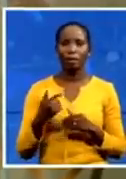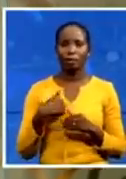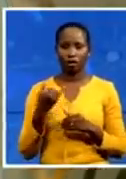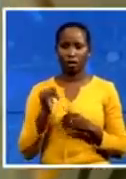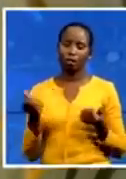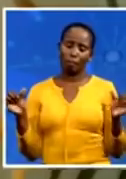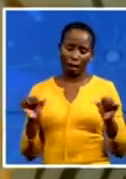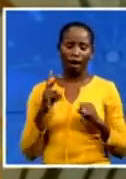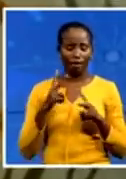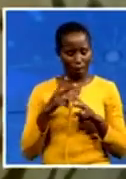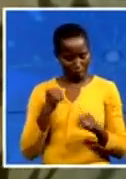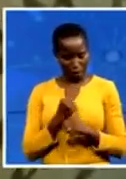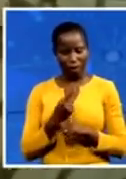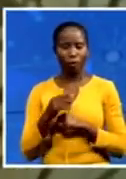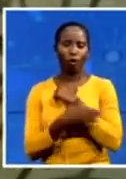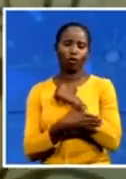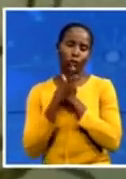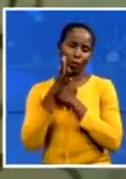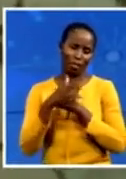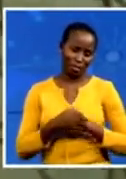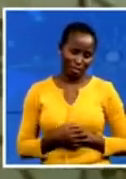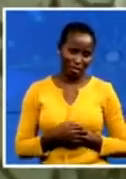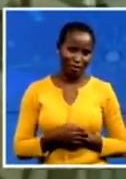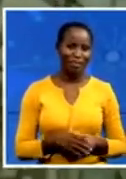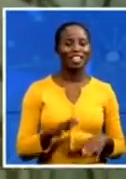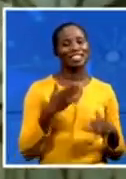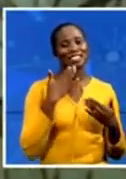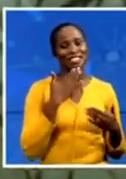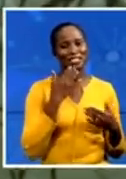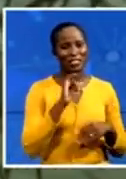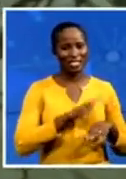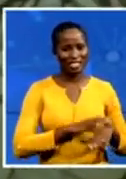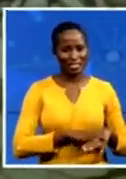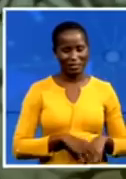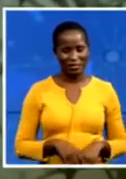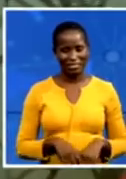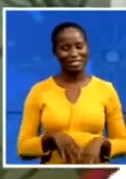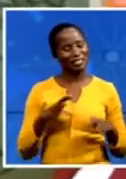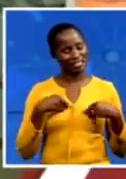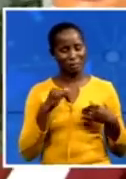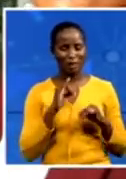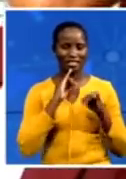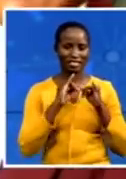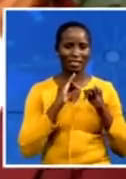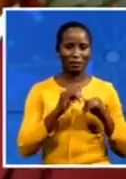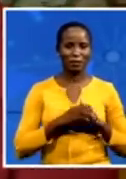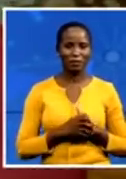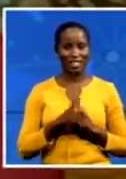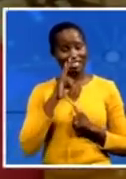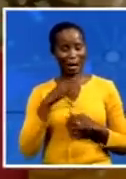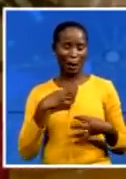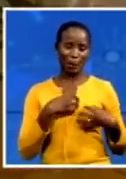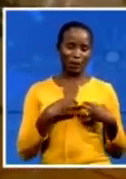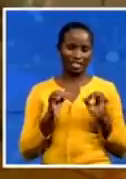you so much, and thank you for always being available for interviews. On that emotional note, that was Mbali